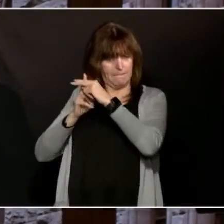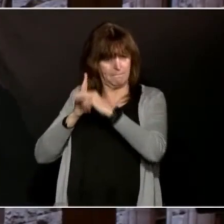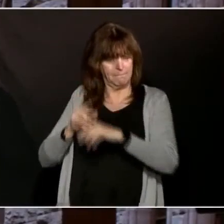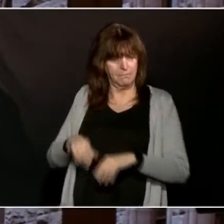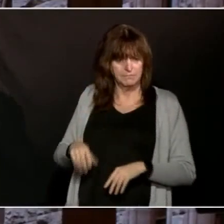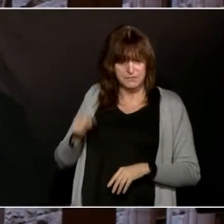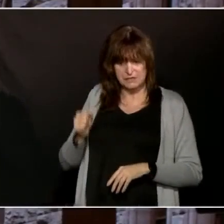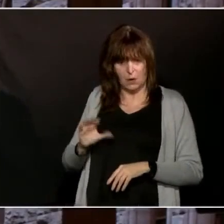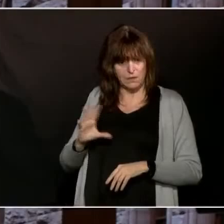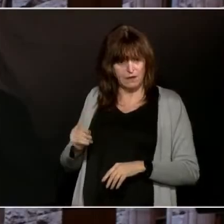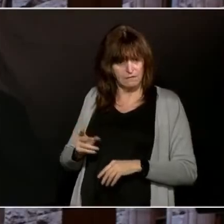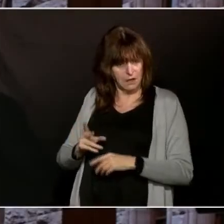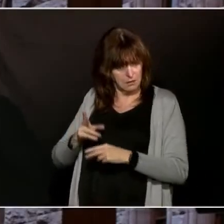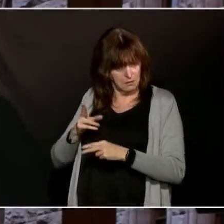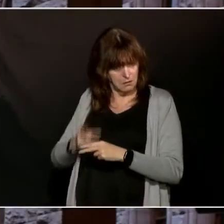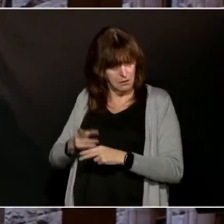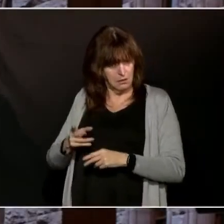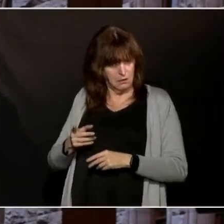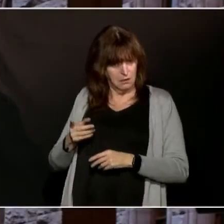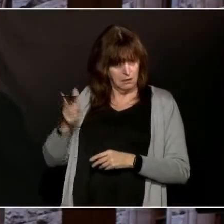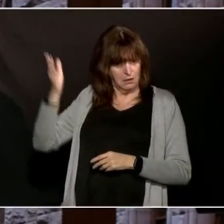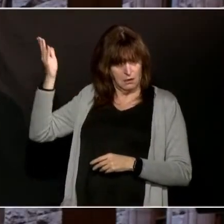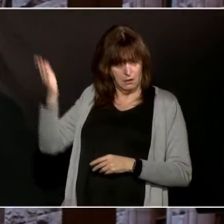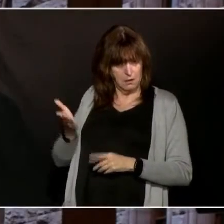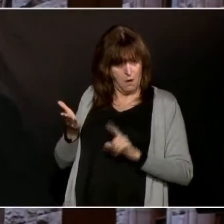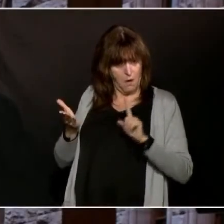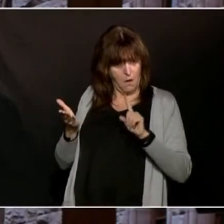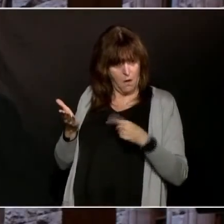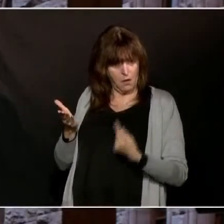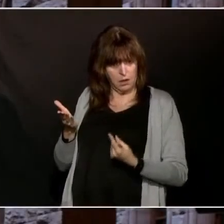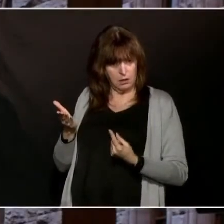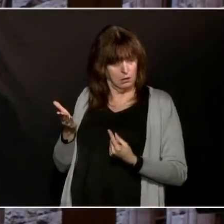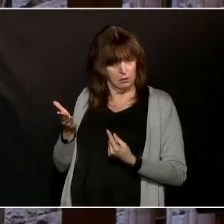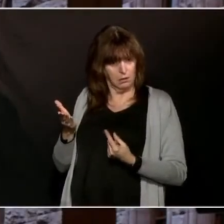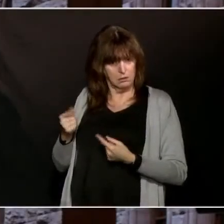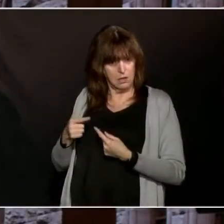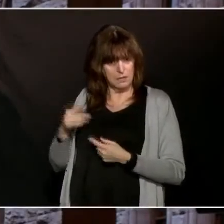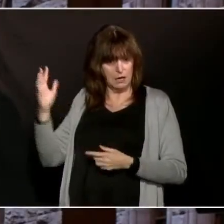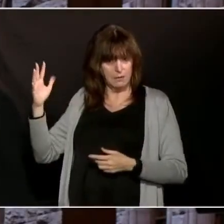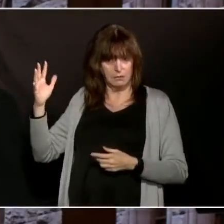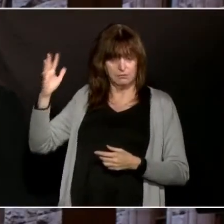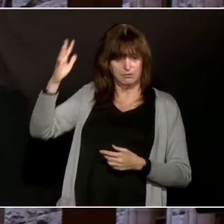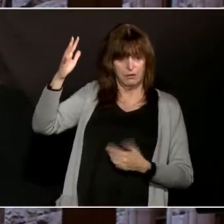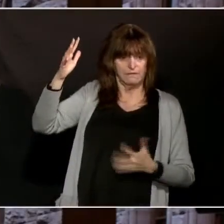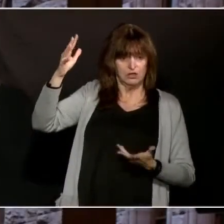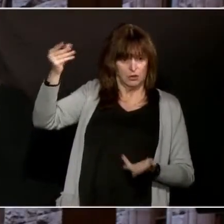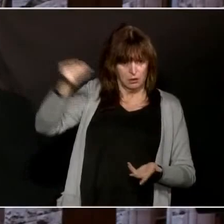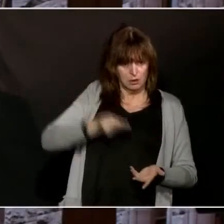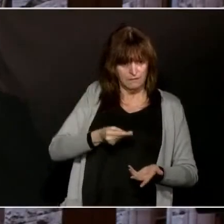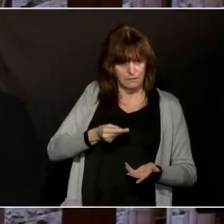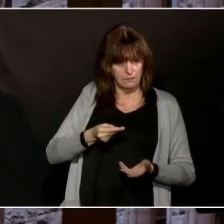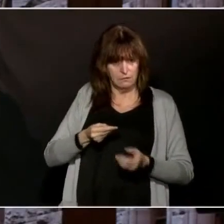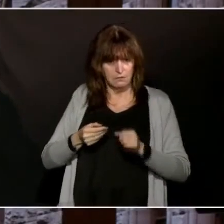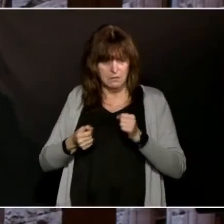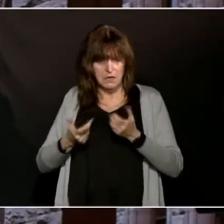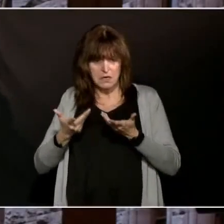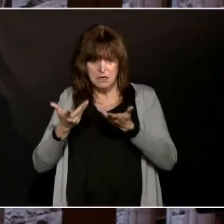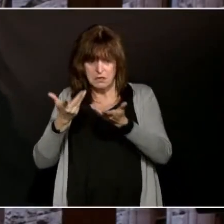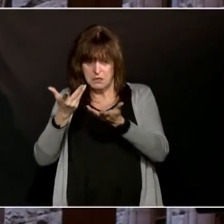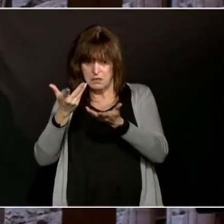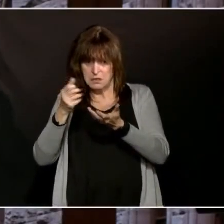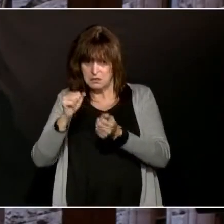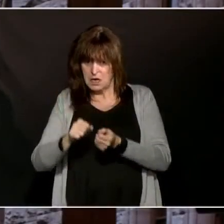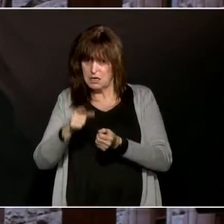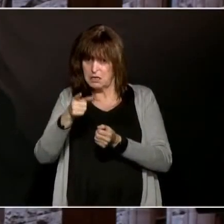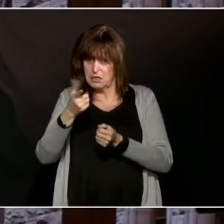where these come from. And I'll ask Dr. Allen to comment on that and how these will get titles and names and stuff like that. And I mean,